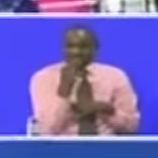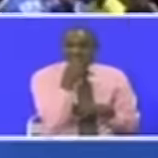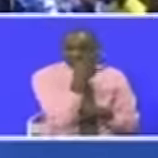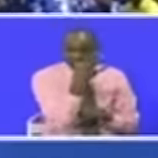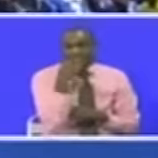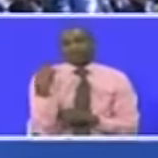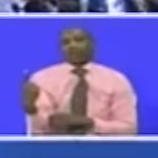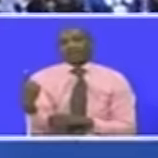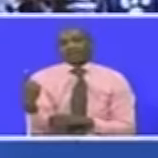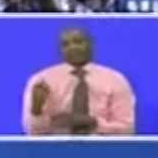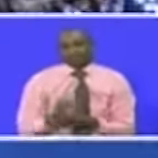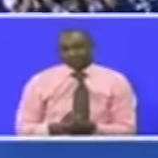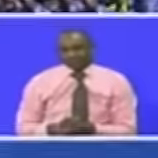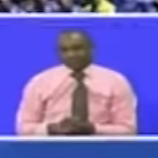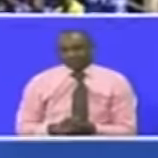clinch the title.